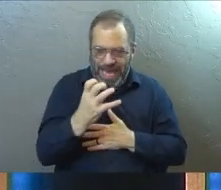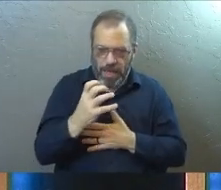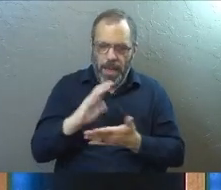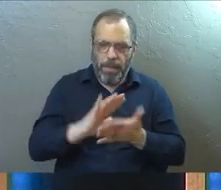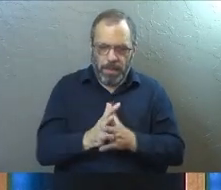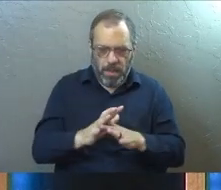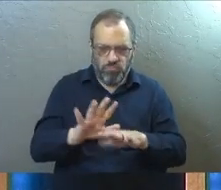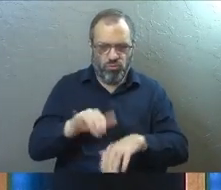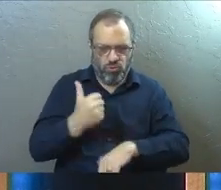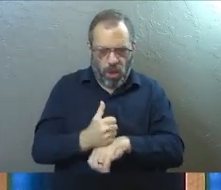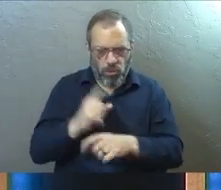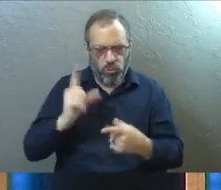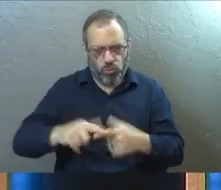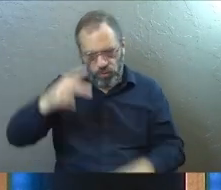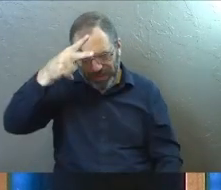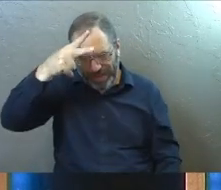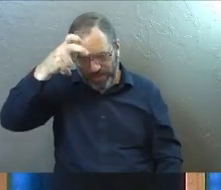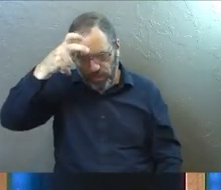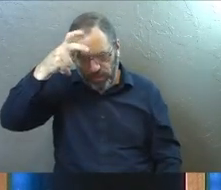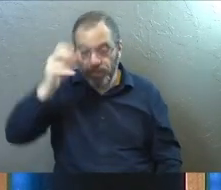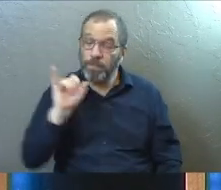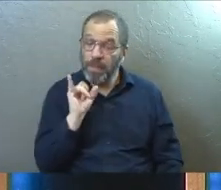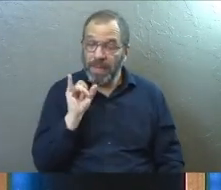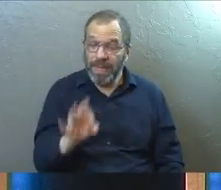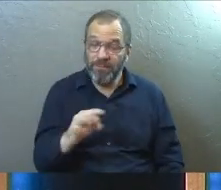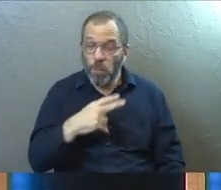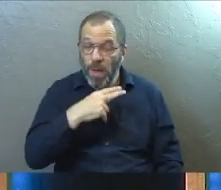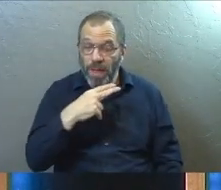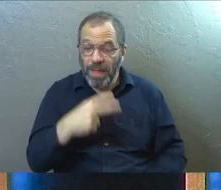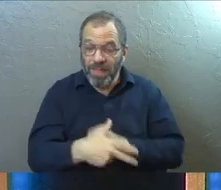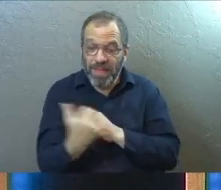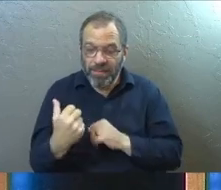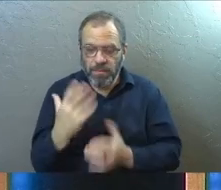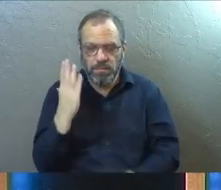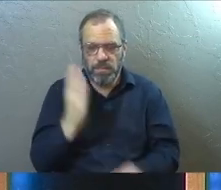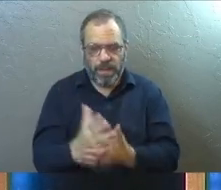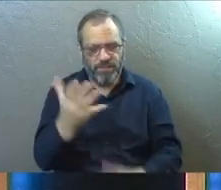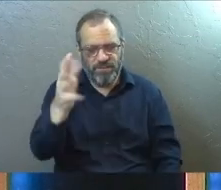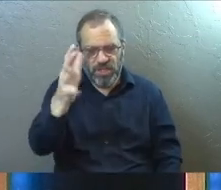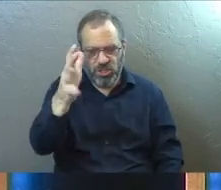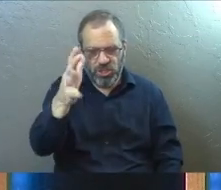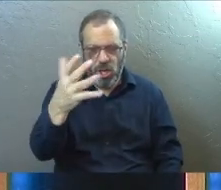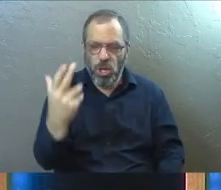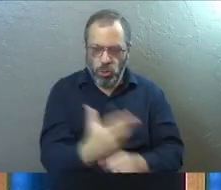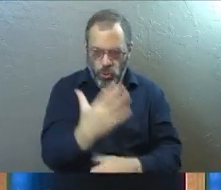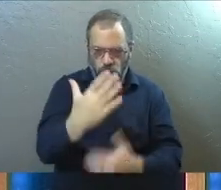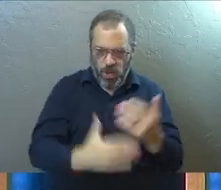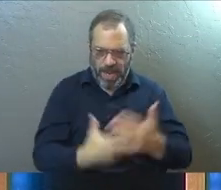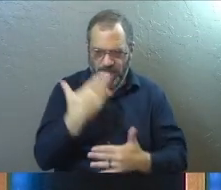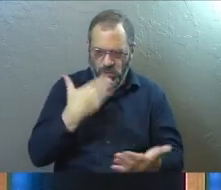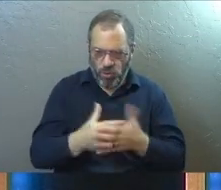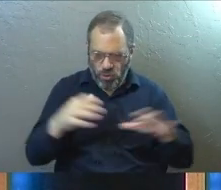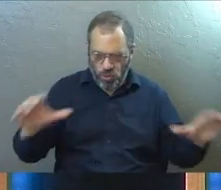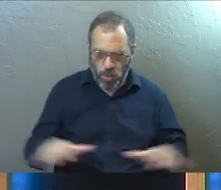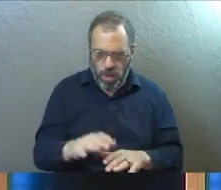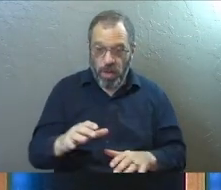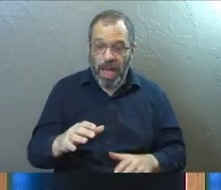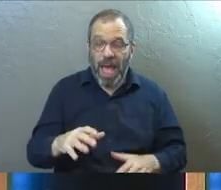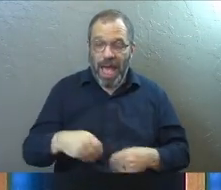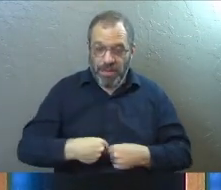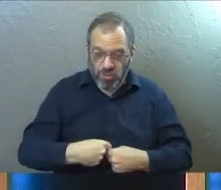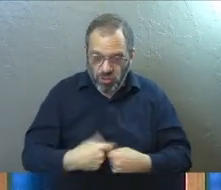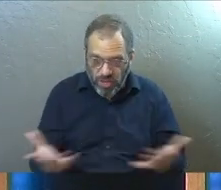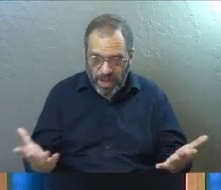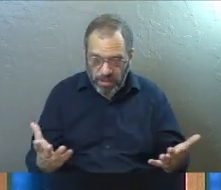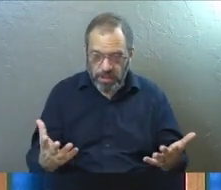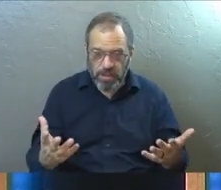gives a foothold to the devil. If you are a thief, quit stealing. Instead, use your hands for good hard work, and then give generously